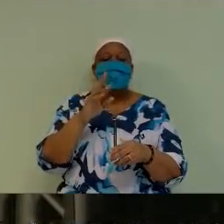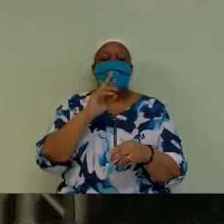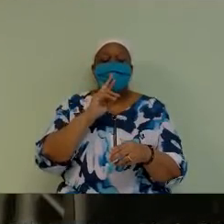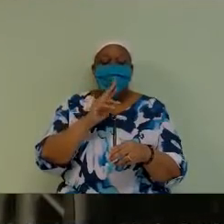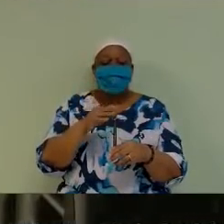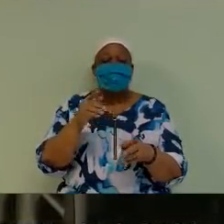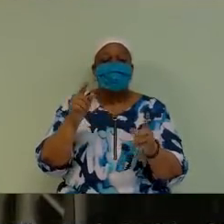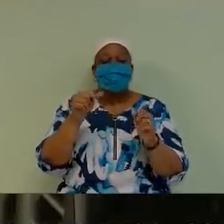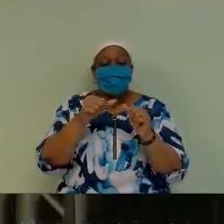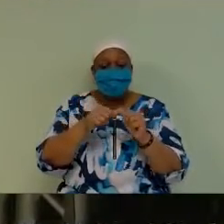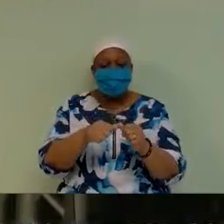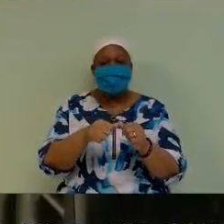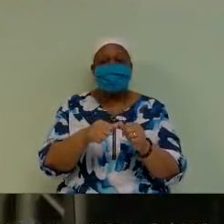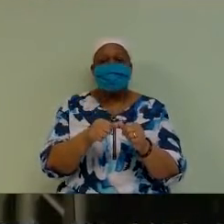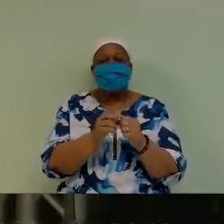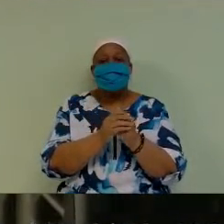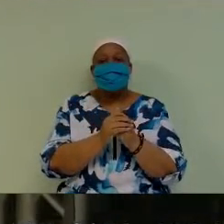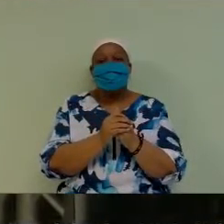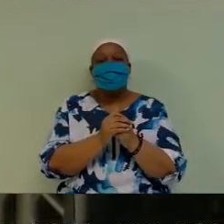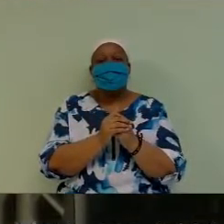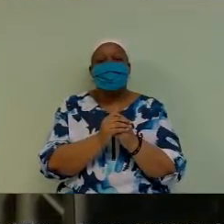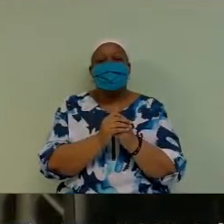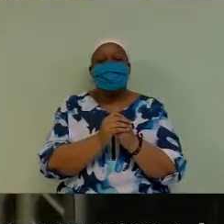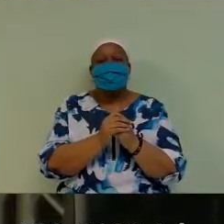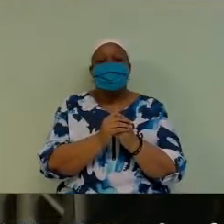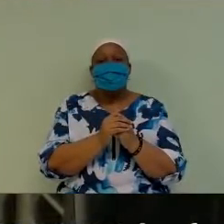remain in effect and enforceable.